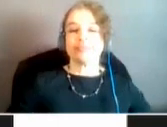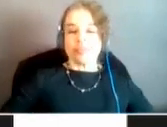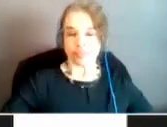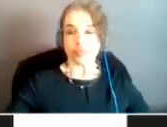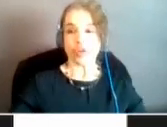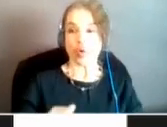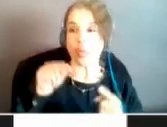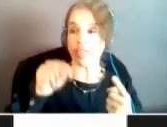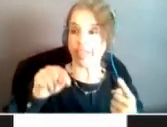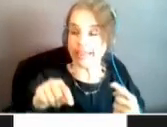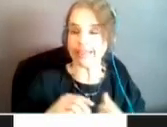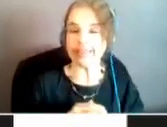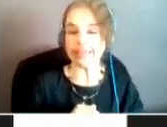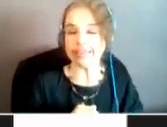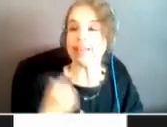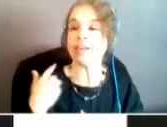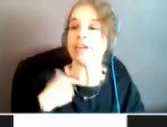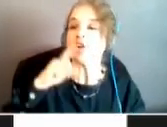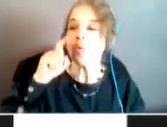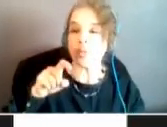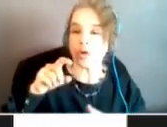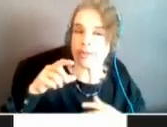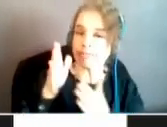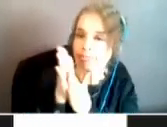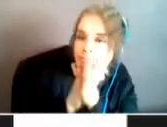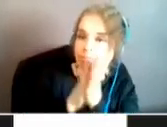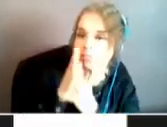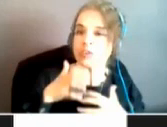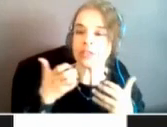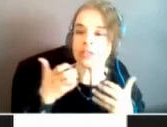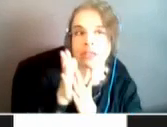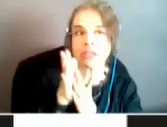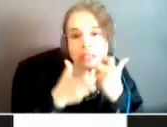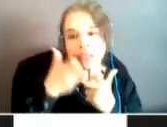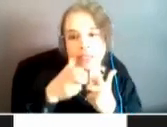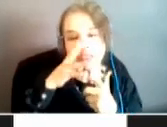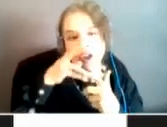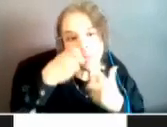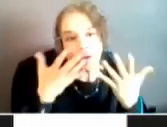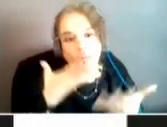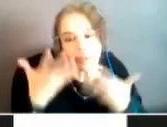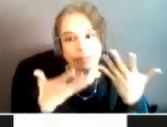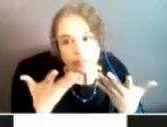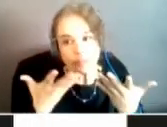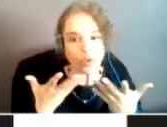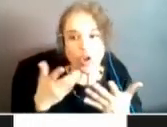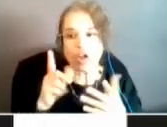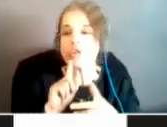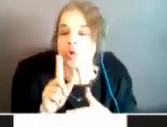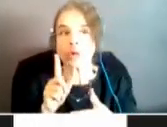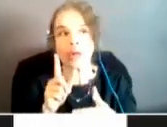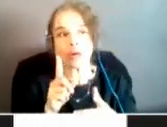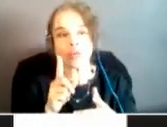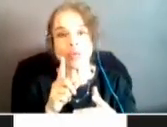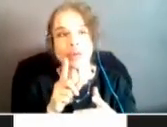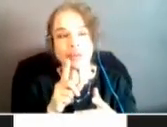With this, it's, you know, we must aggressively address the problems that may have exacerbated the crisis. And certainly what I'm